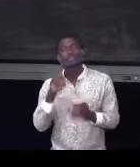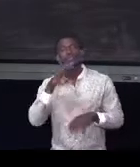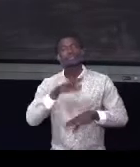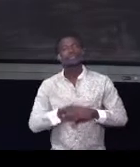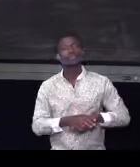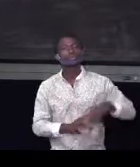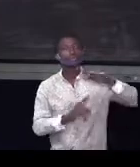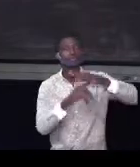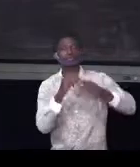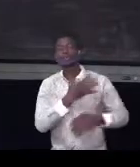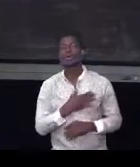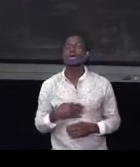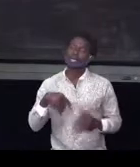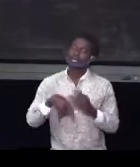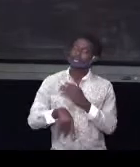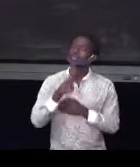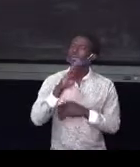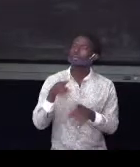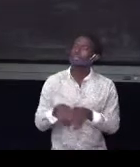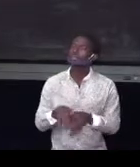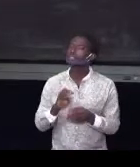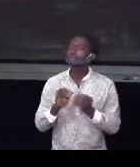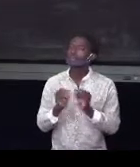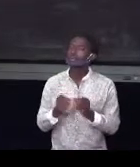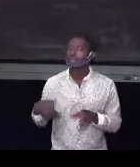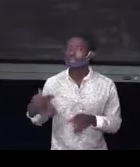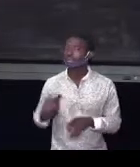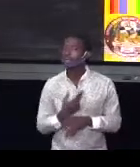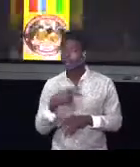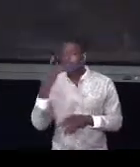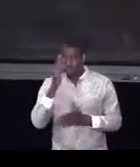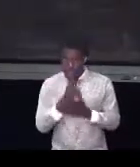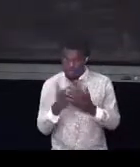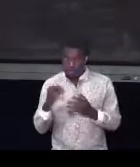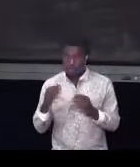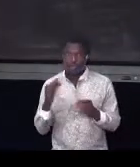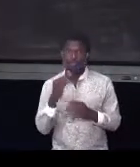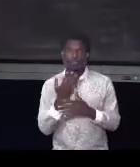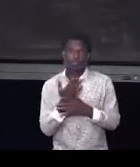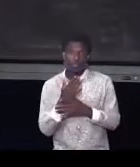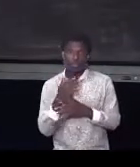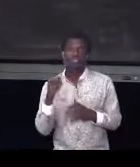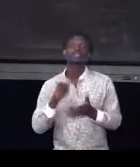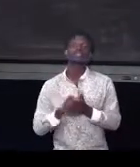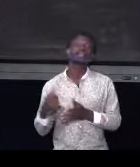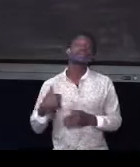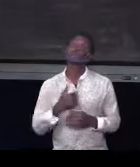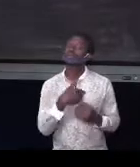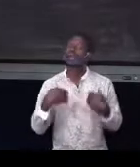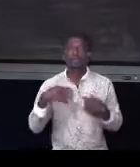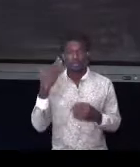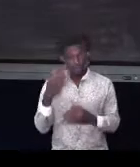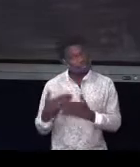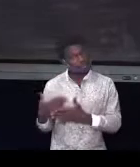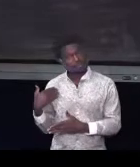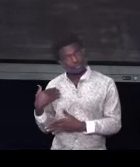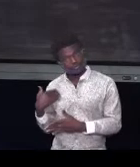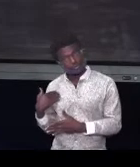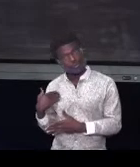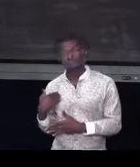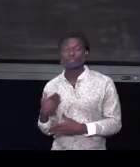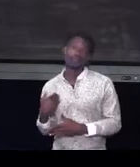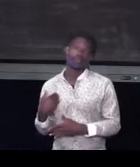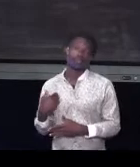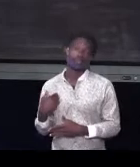the denominator by the same number. Let's check out some of the fractions that we've seen before. We have been able to establish